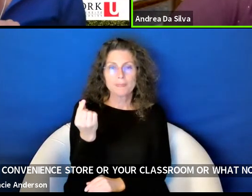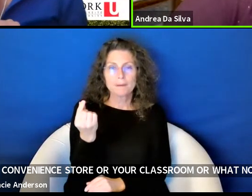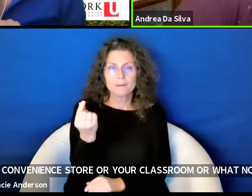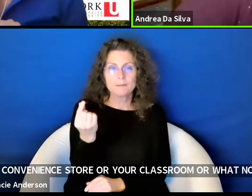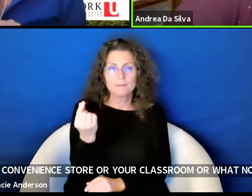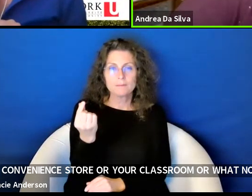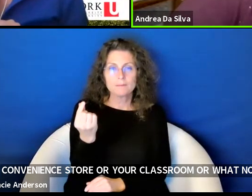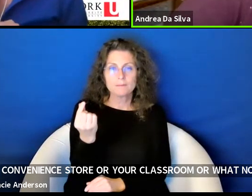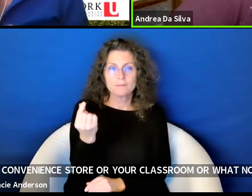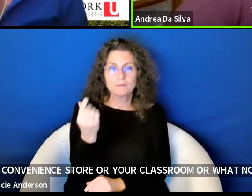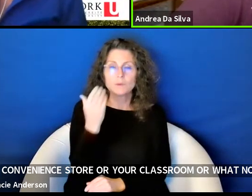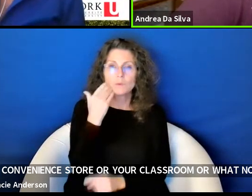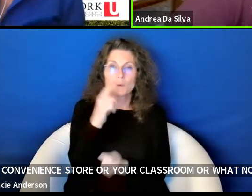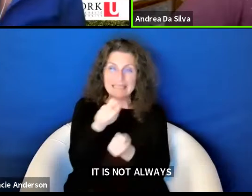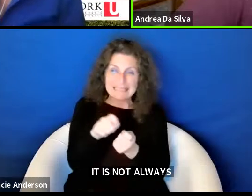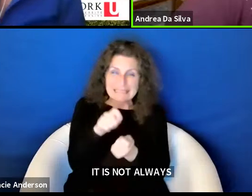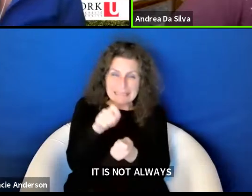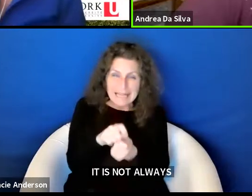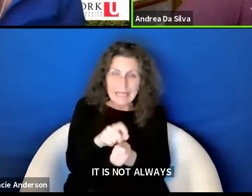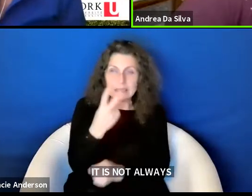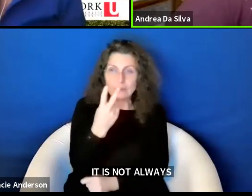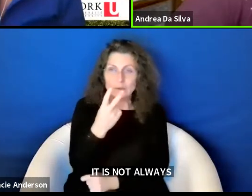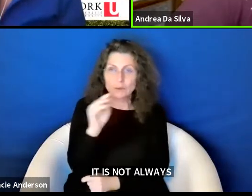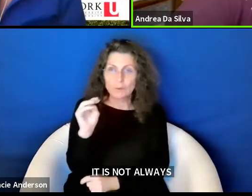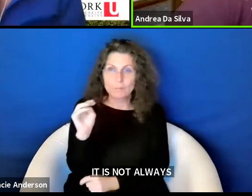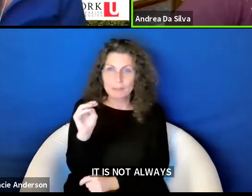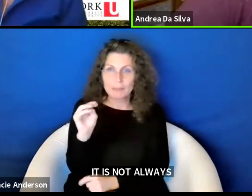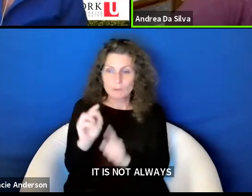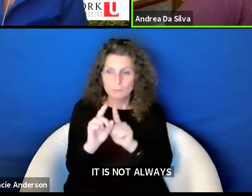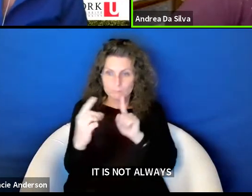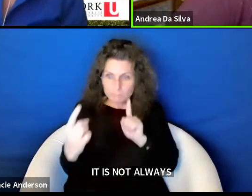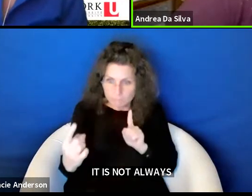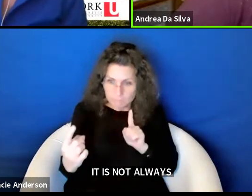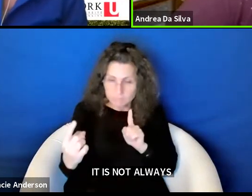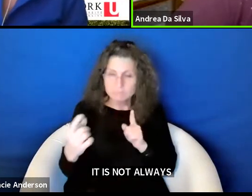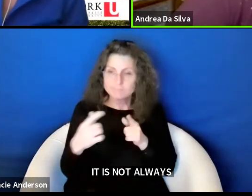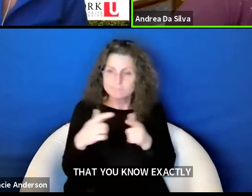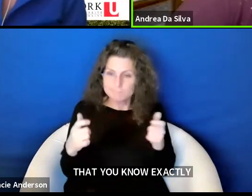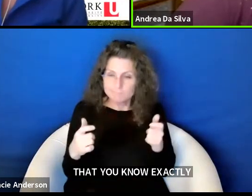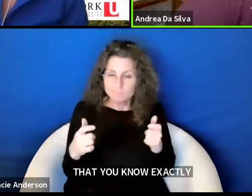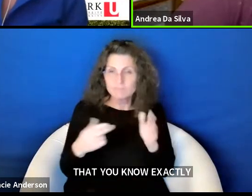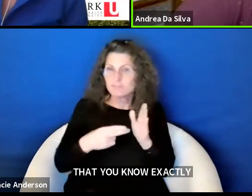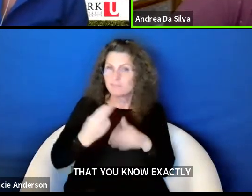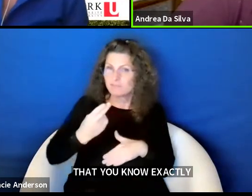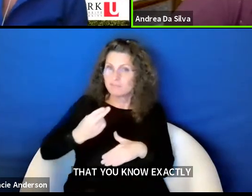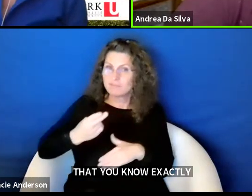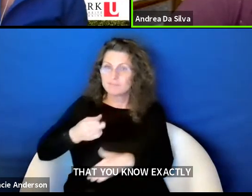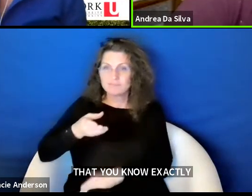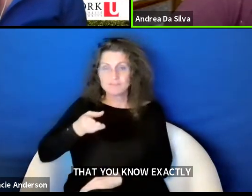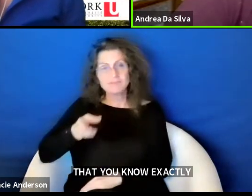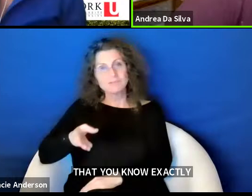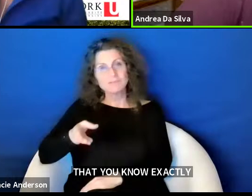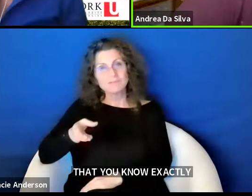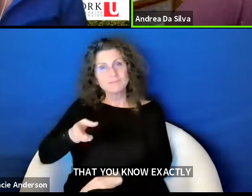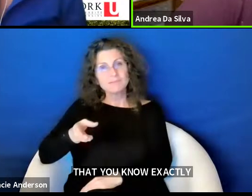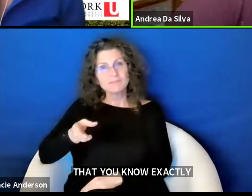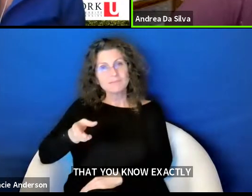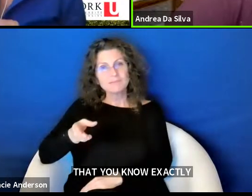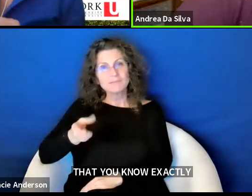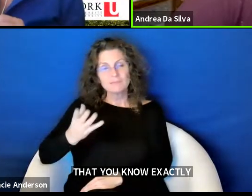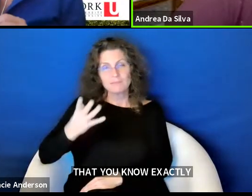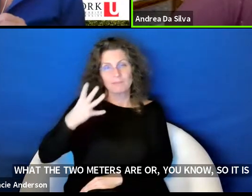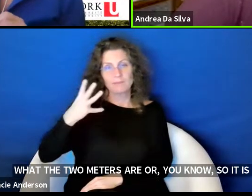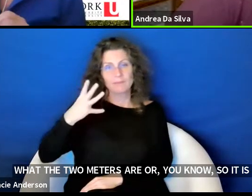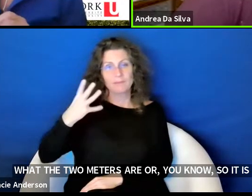know exactly what the 2 meters are, or so it is truly just And also, when